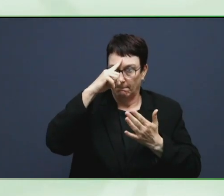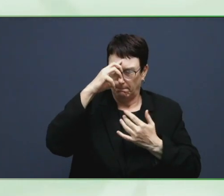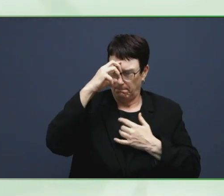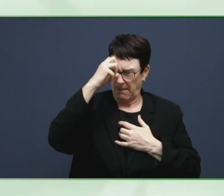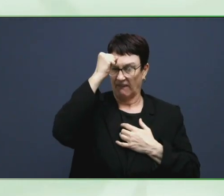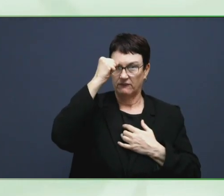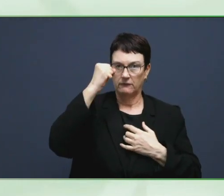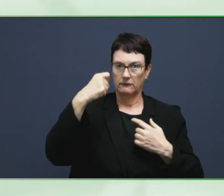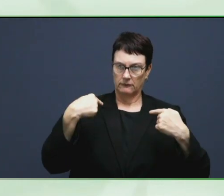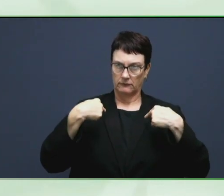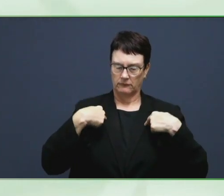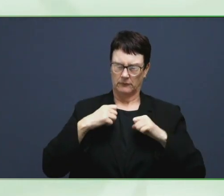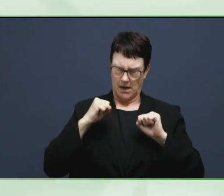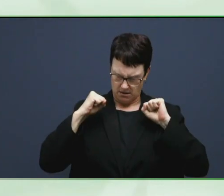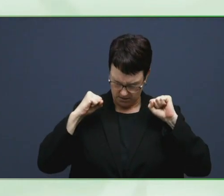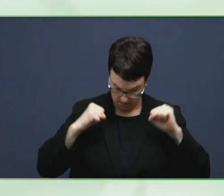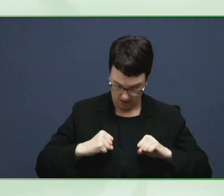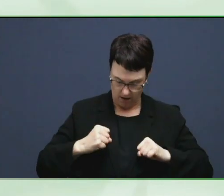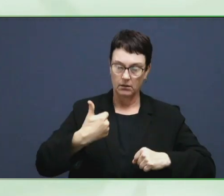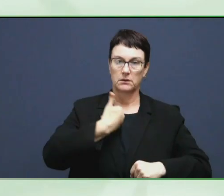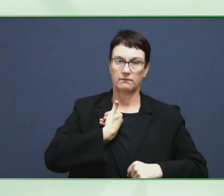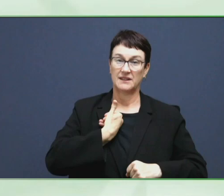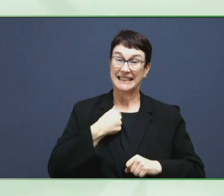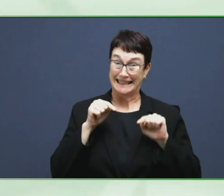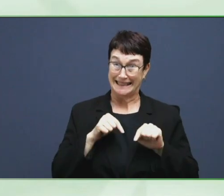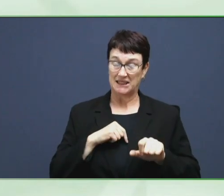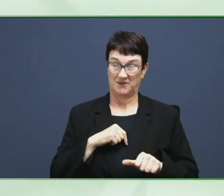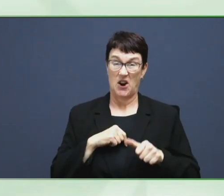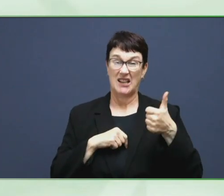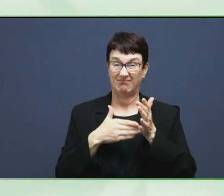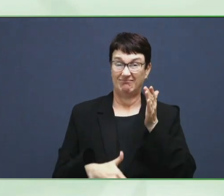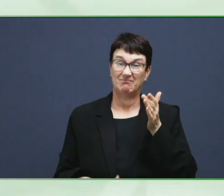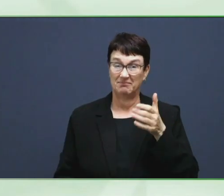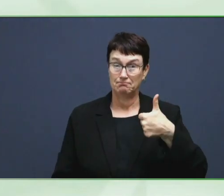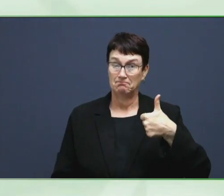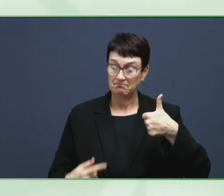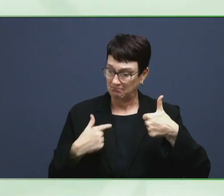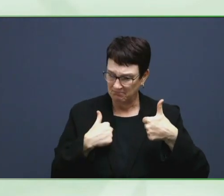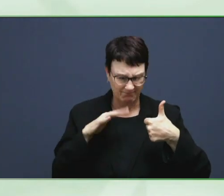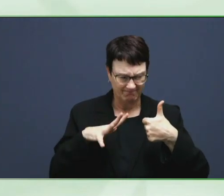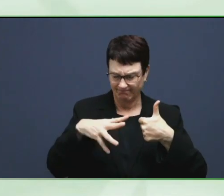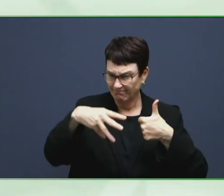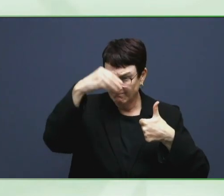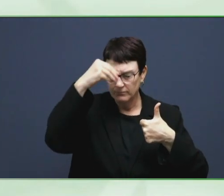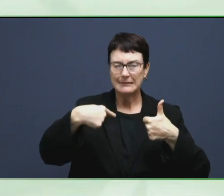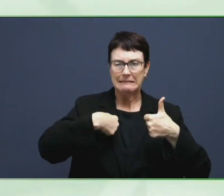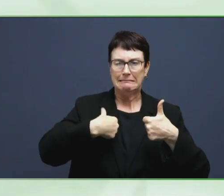thing I have to learn in my way to be an entrepreneur.